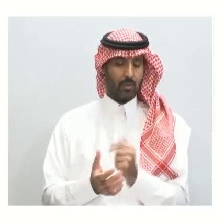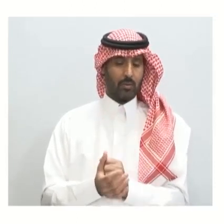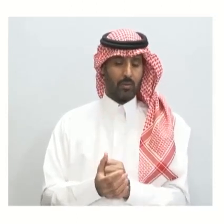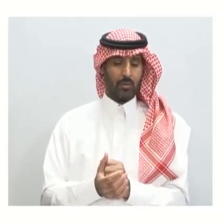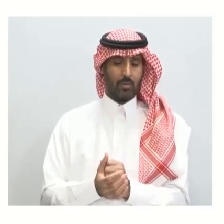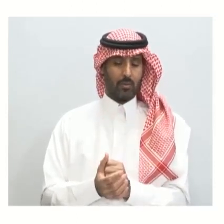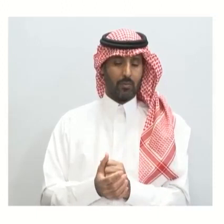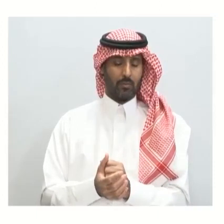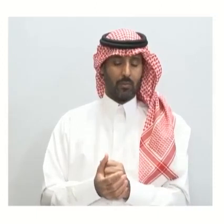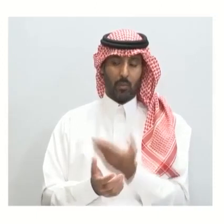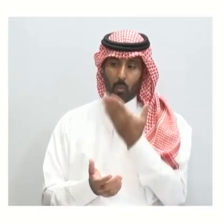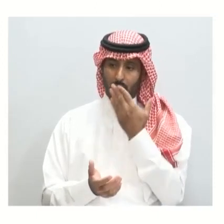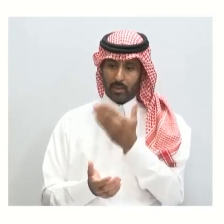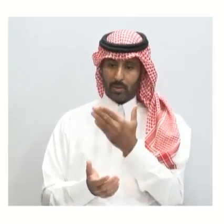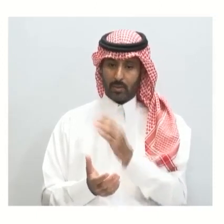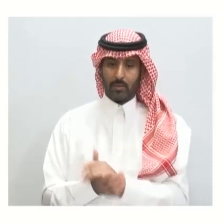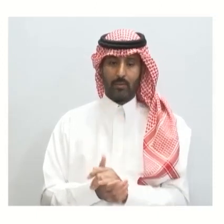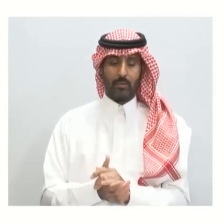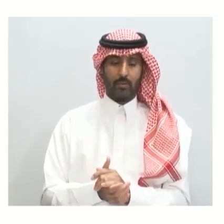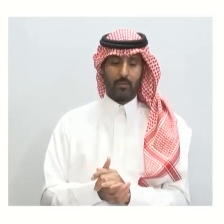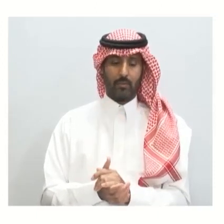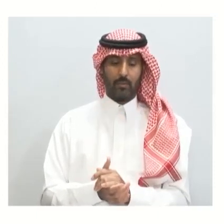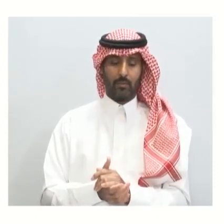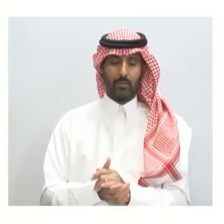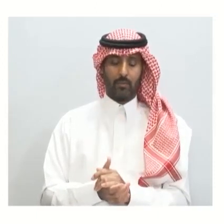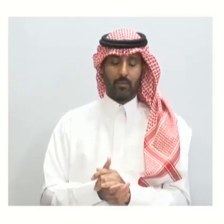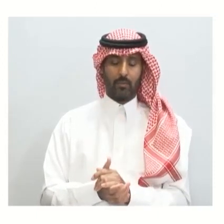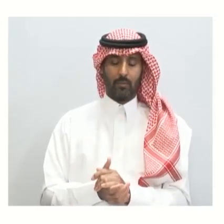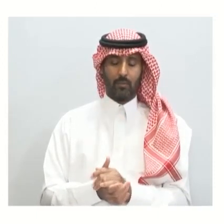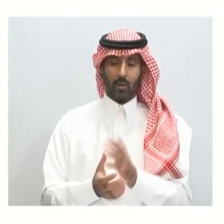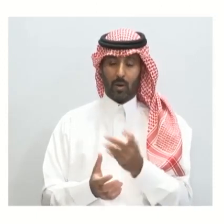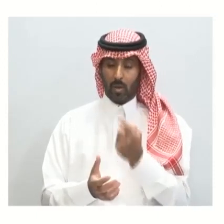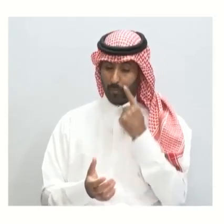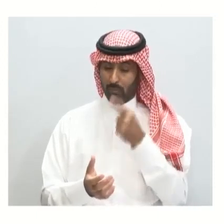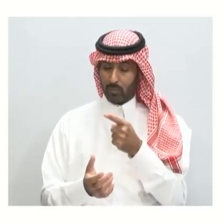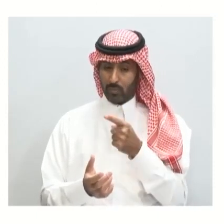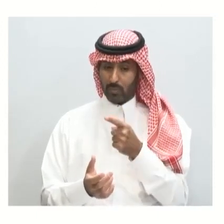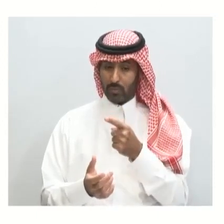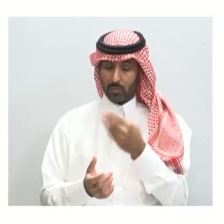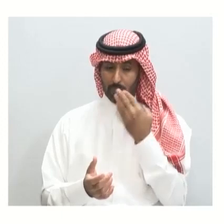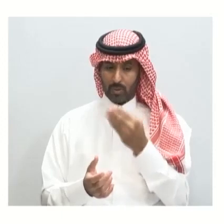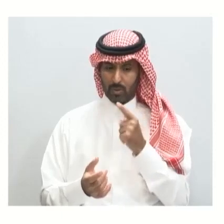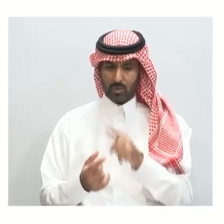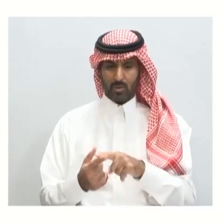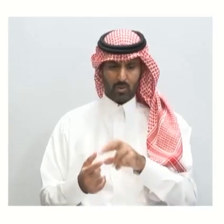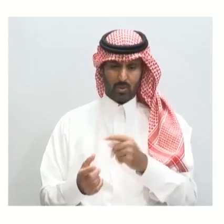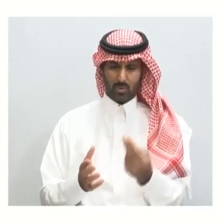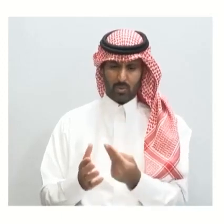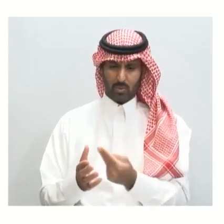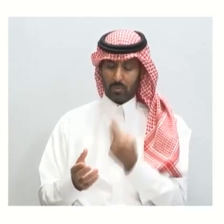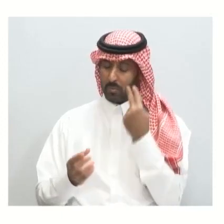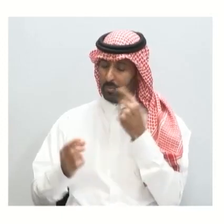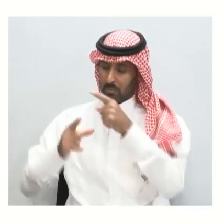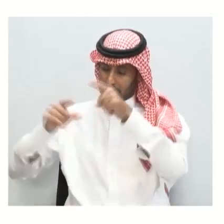sorry, we have here. Yes, quite. There are also a number of sculptures which are quite or extremely